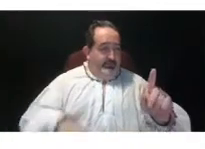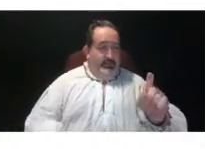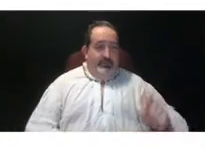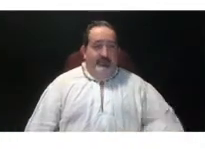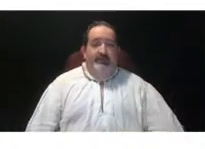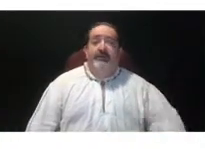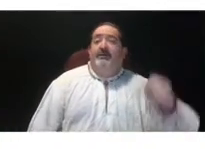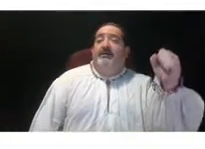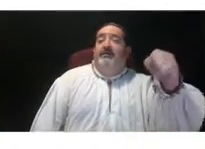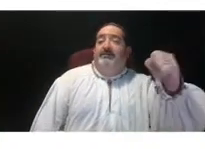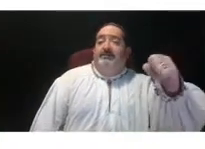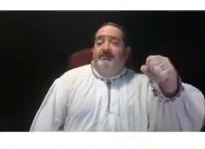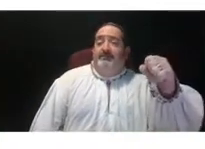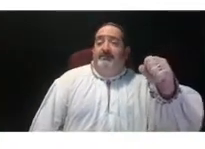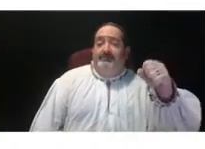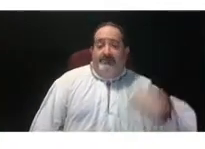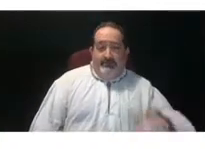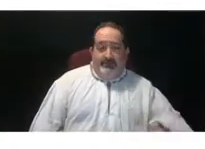Yes, Your Majesty, we do.